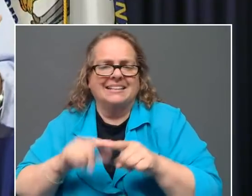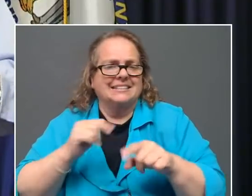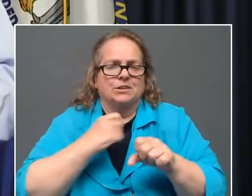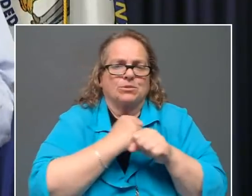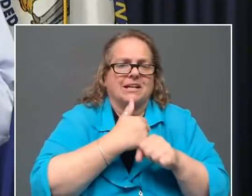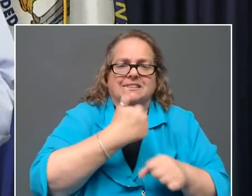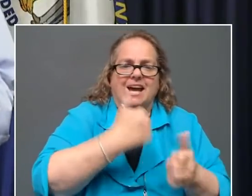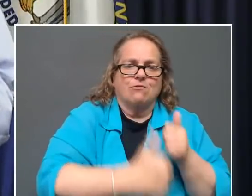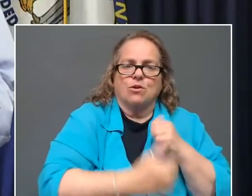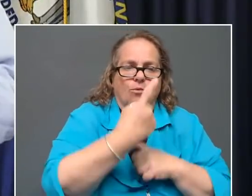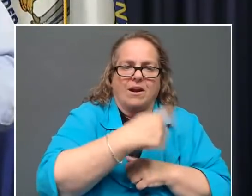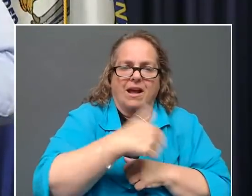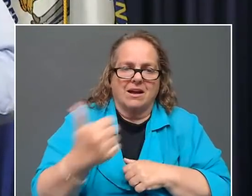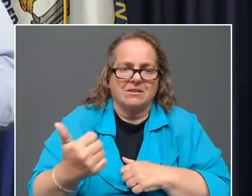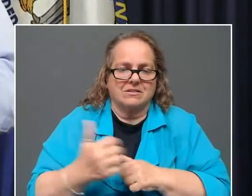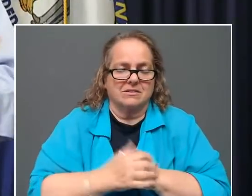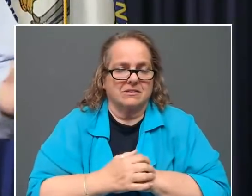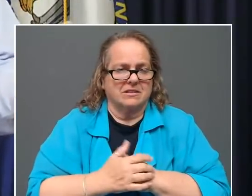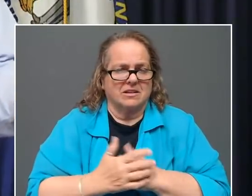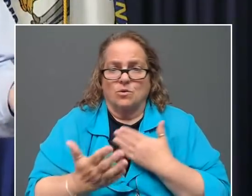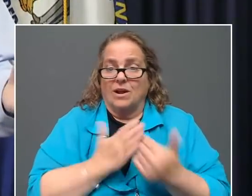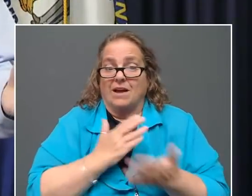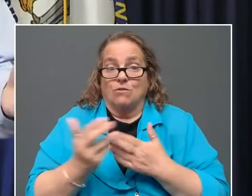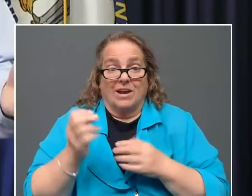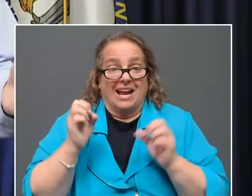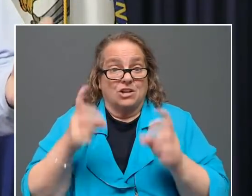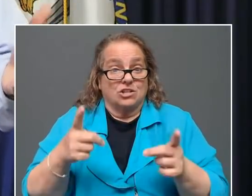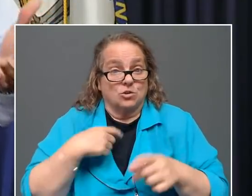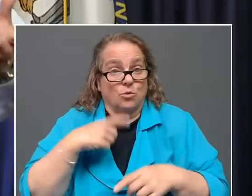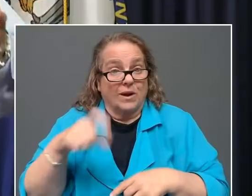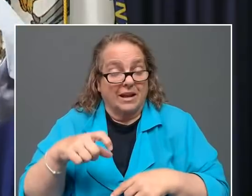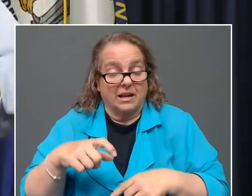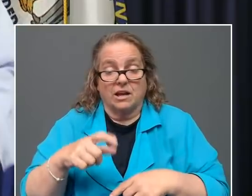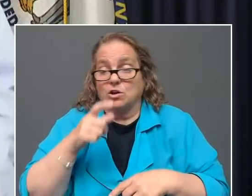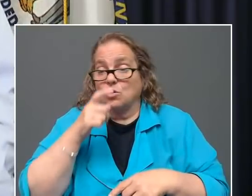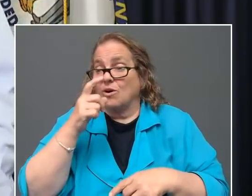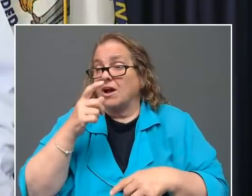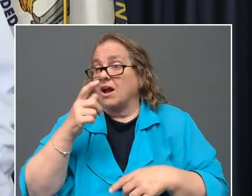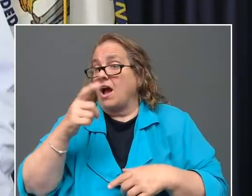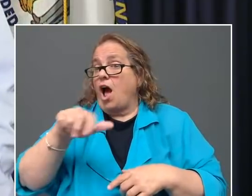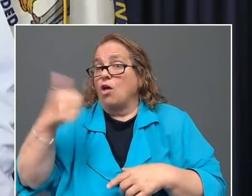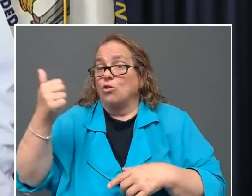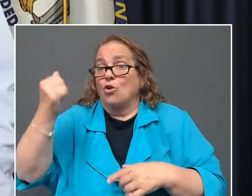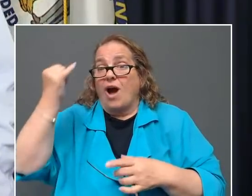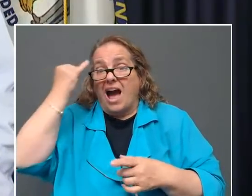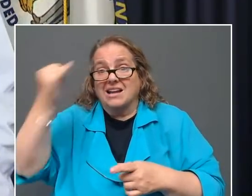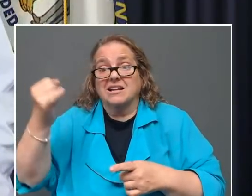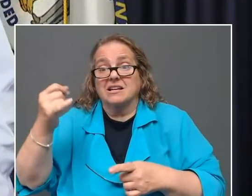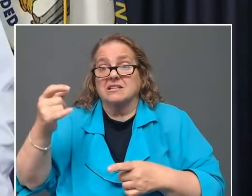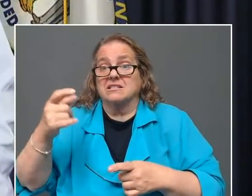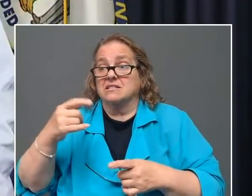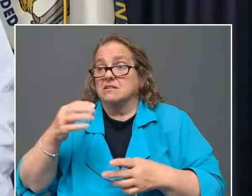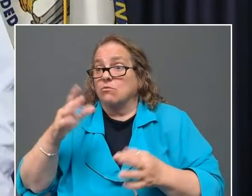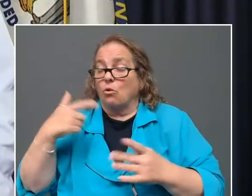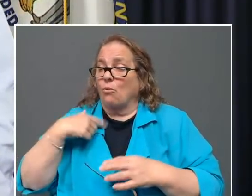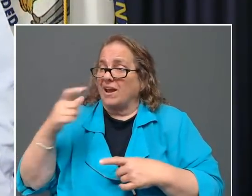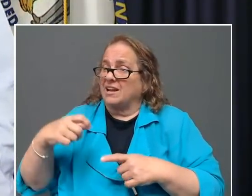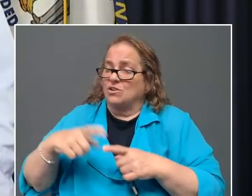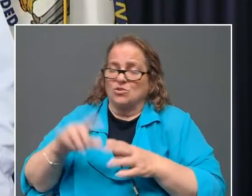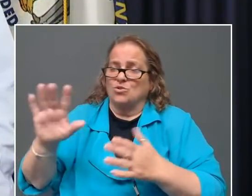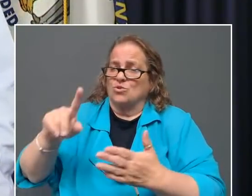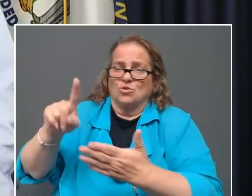to provide, whatever we need to dispel, whoever needs to say it, whatever needs to get them to that place, I want to